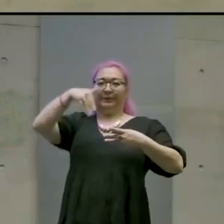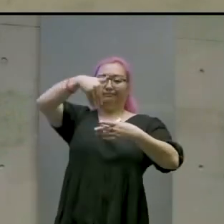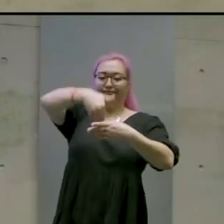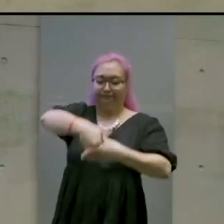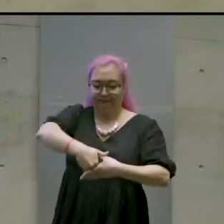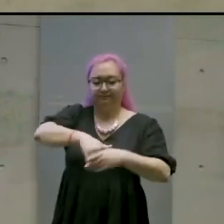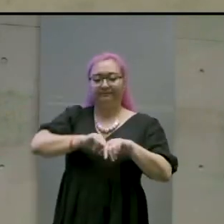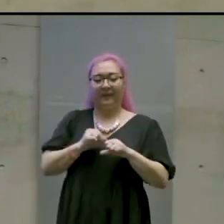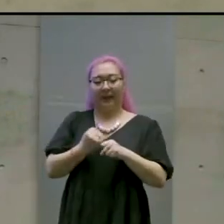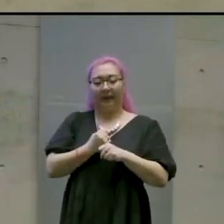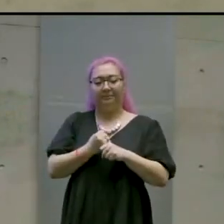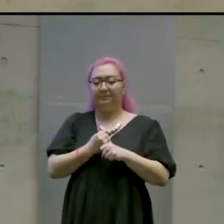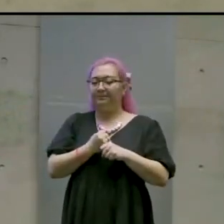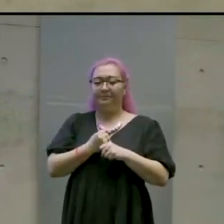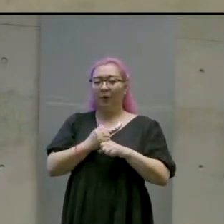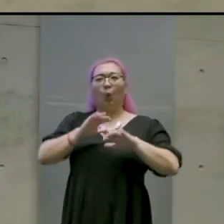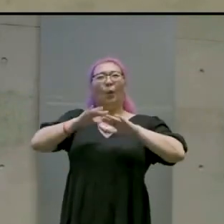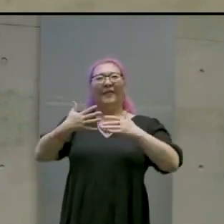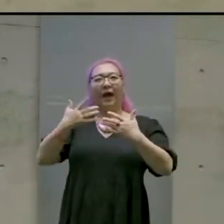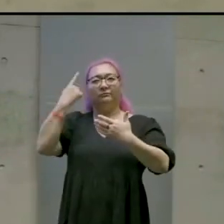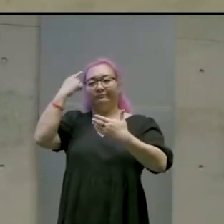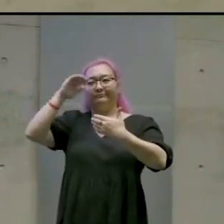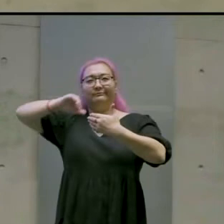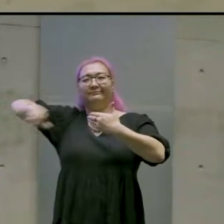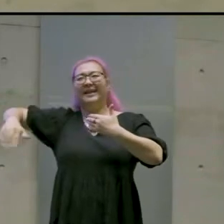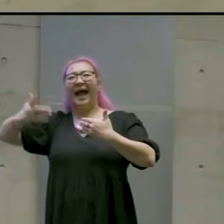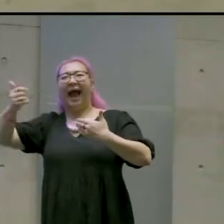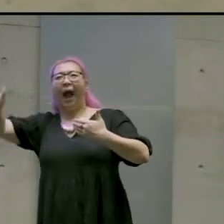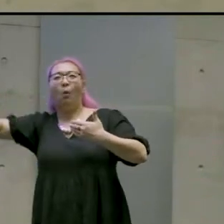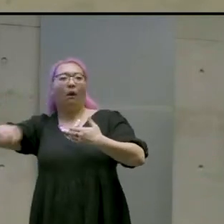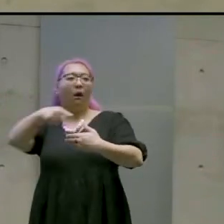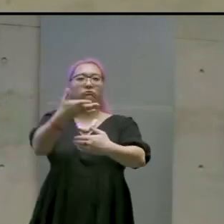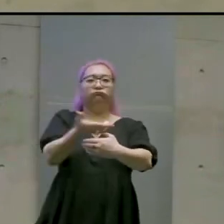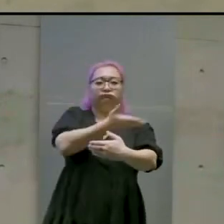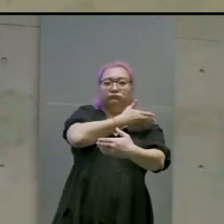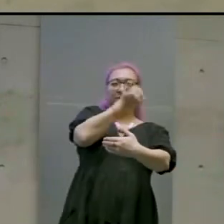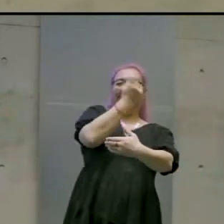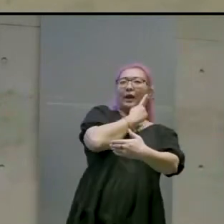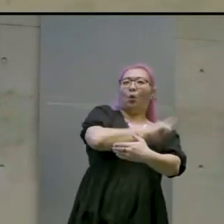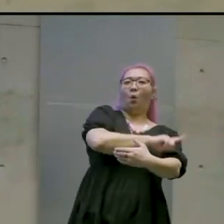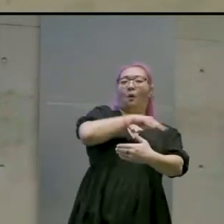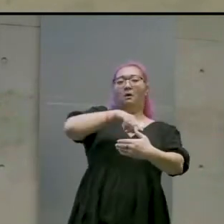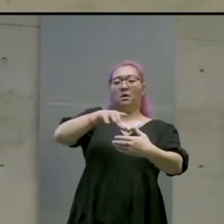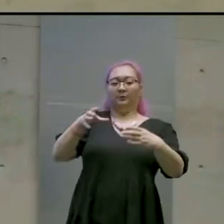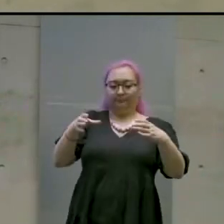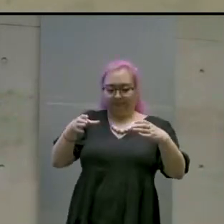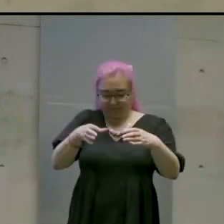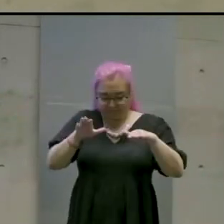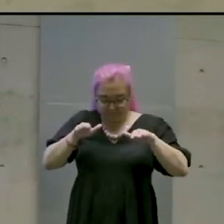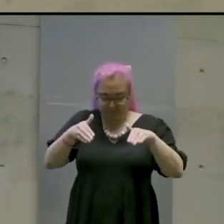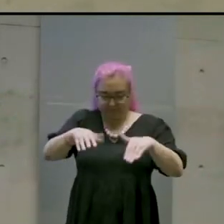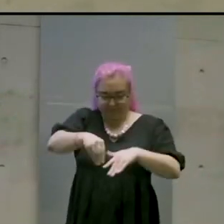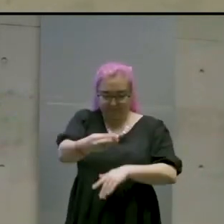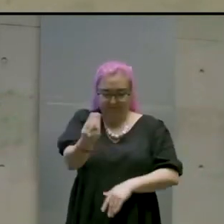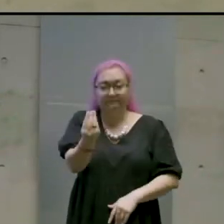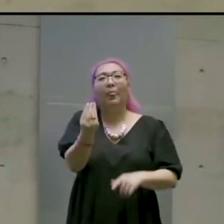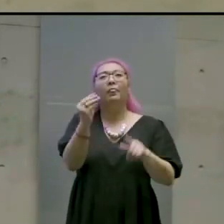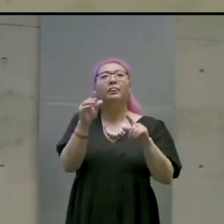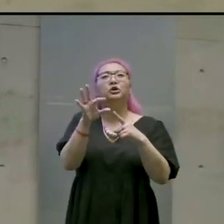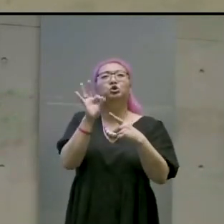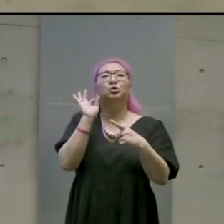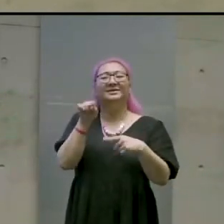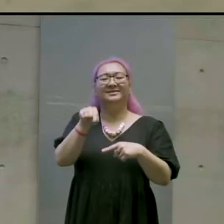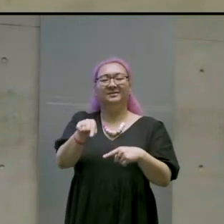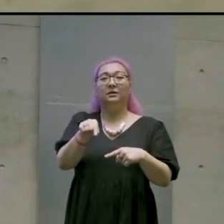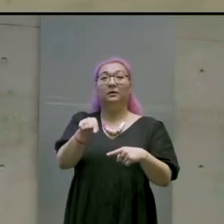the outcomes, but I think it is useful to think, what kind of choice is it? What sort of mixture of things am I putting in it? Is it just a